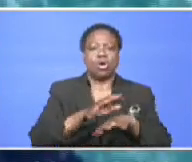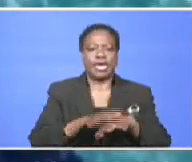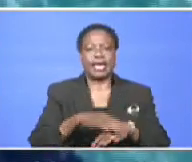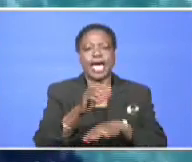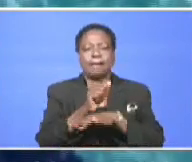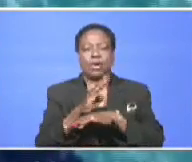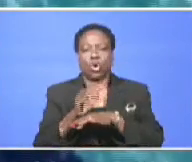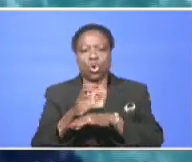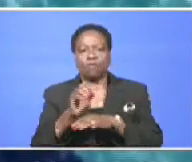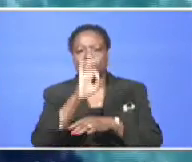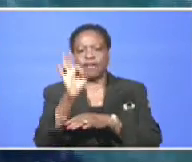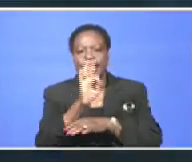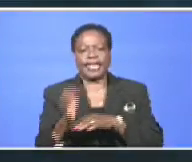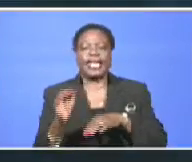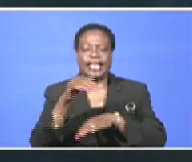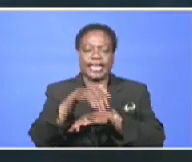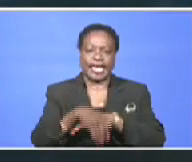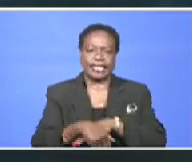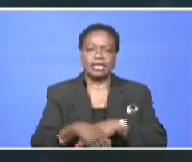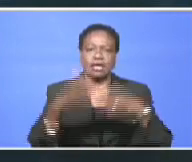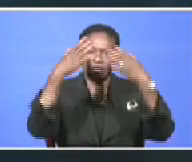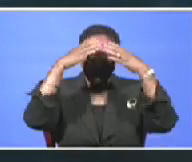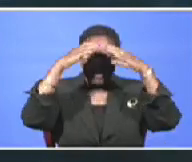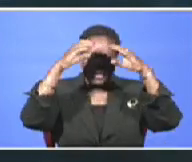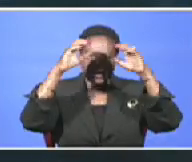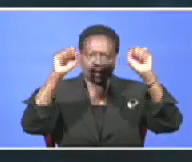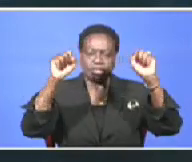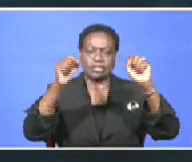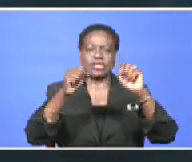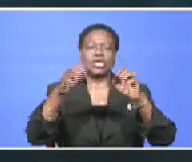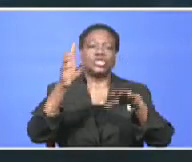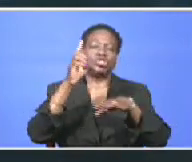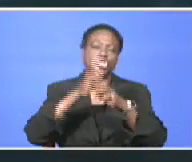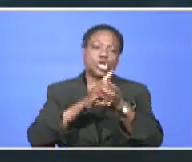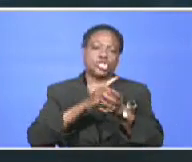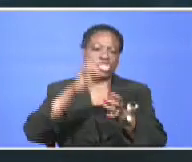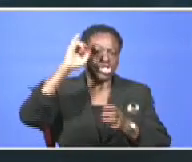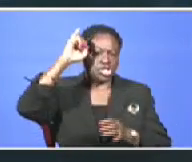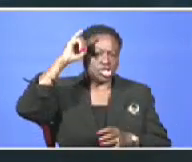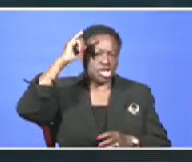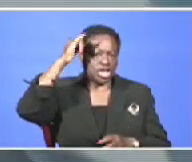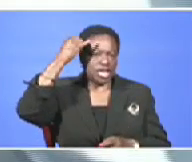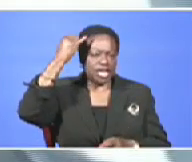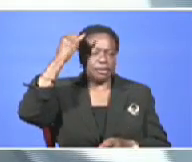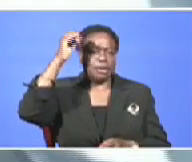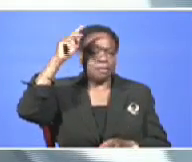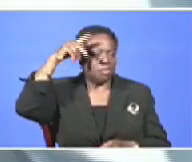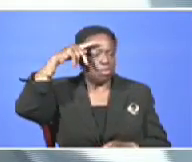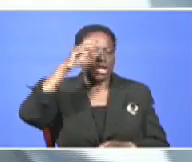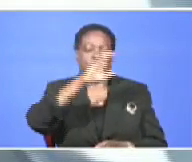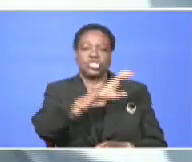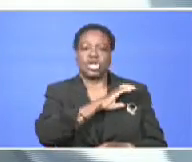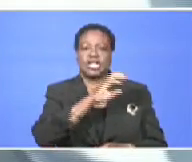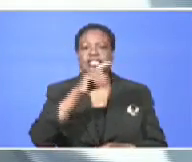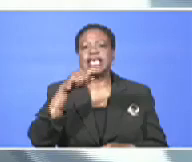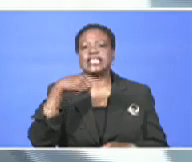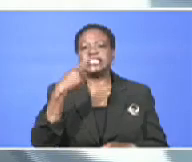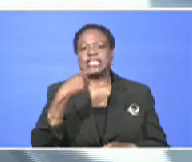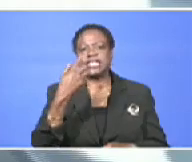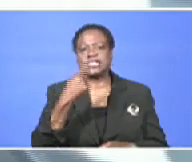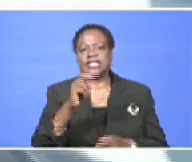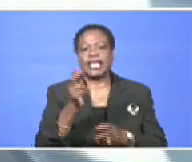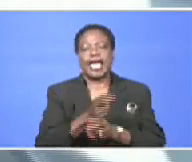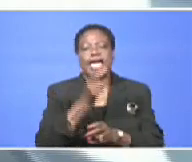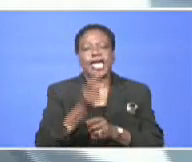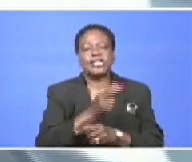Abaco Friday night, President of the League of Haitian Pastors, Dr. Jean-Paul Charles, says the Haitian Pastors League and officials from the Haitian